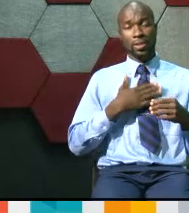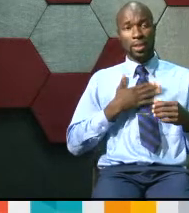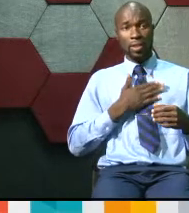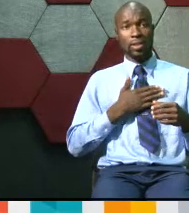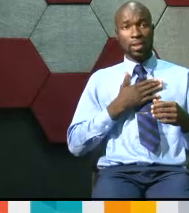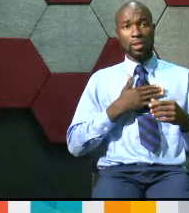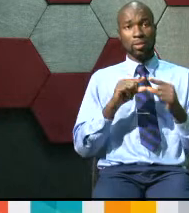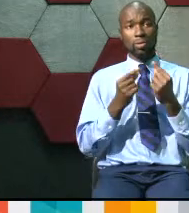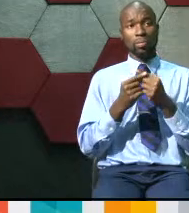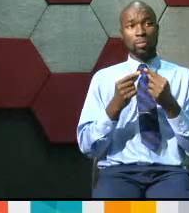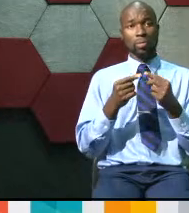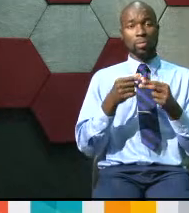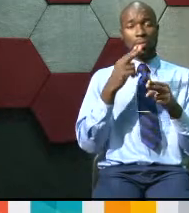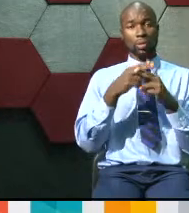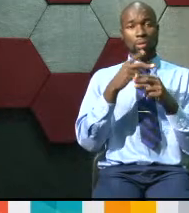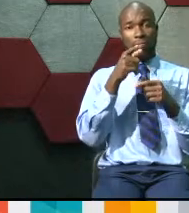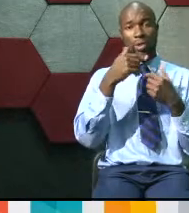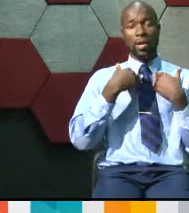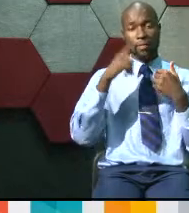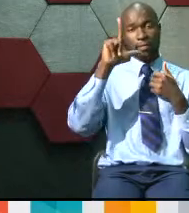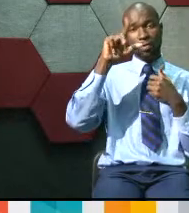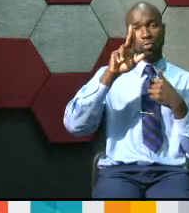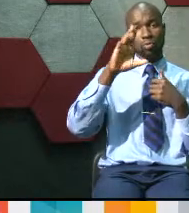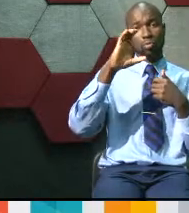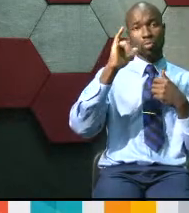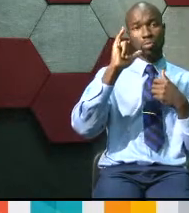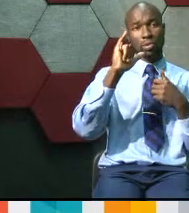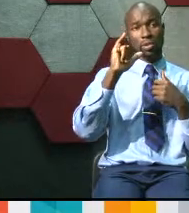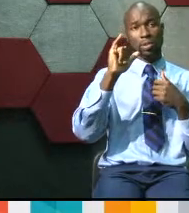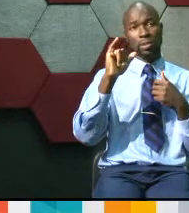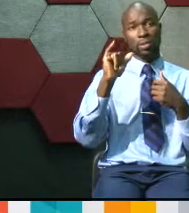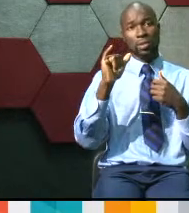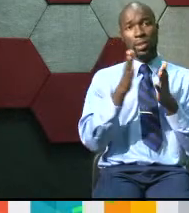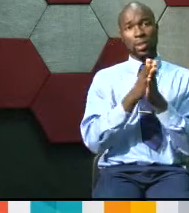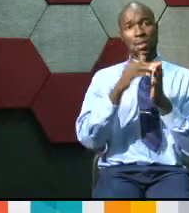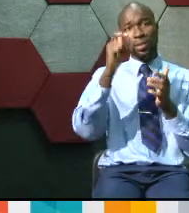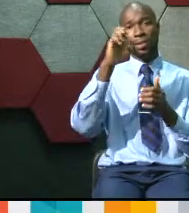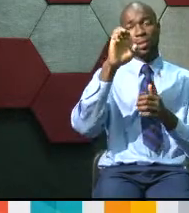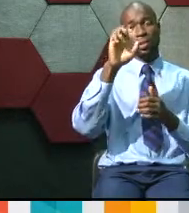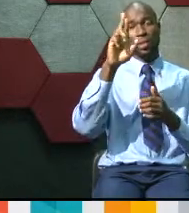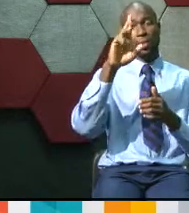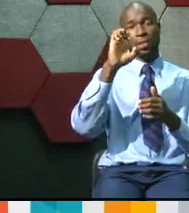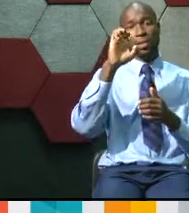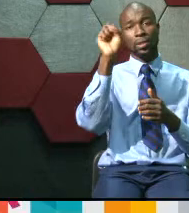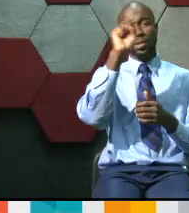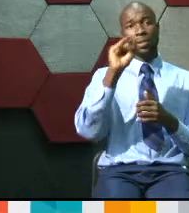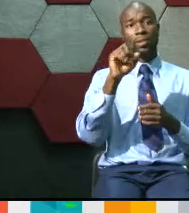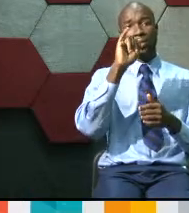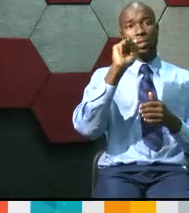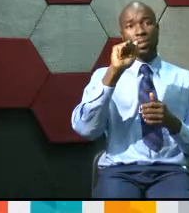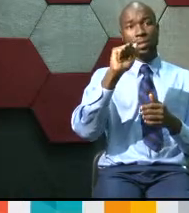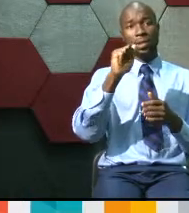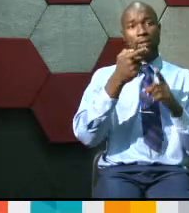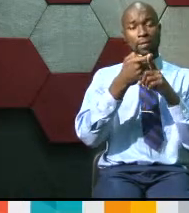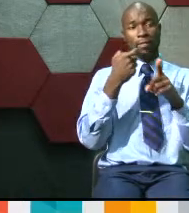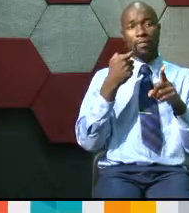are Lucy Wangeshi and Teresia Njeri